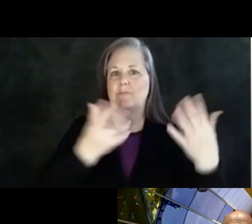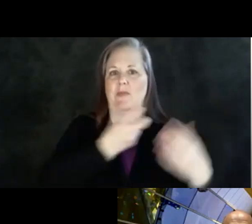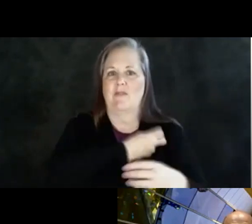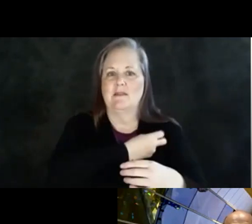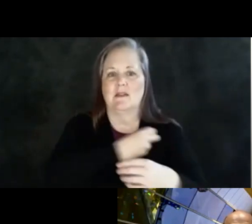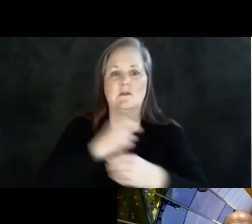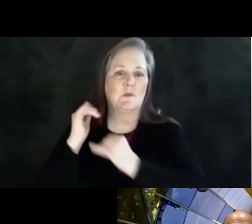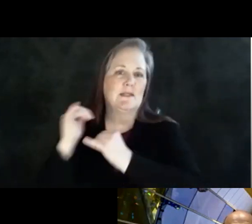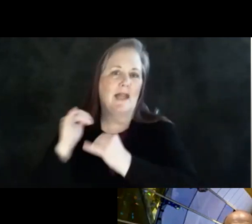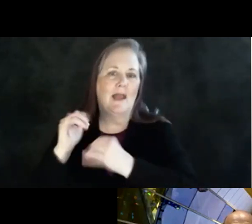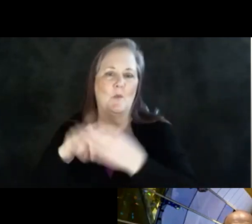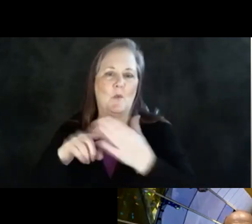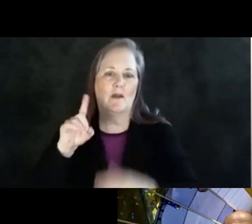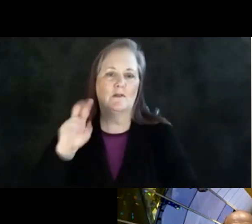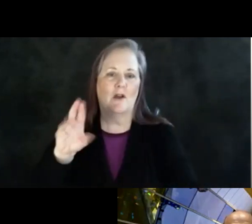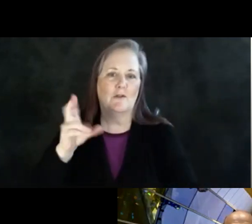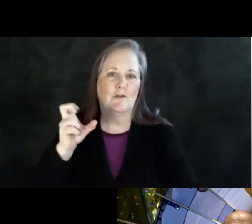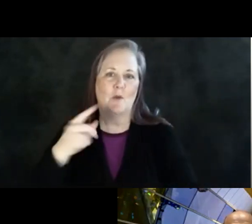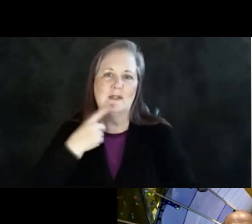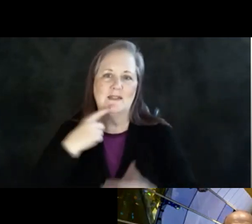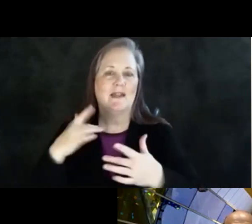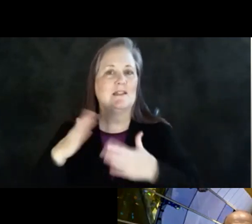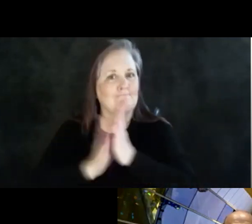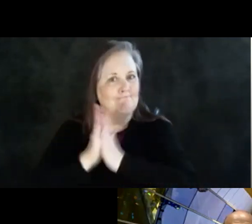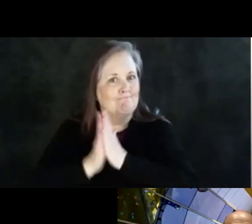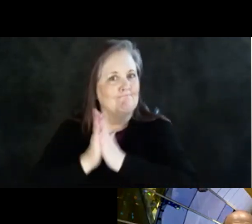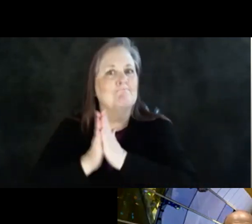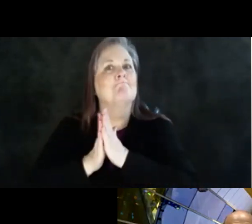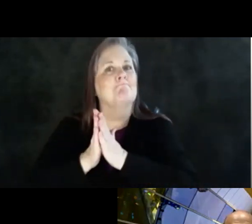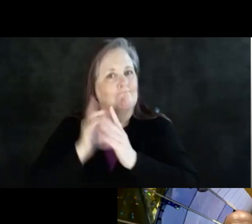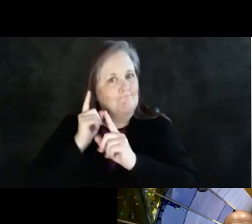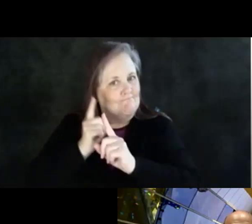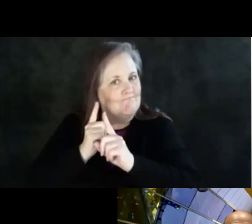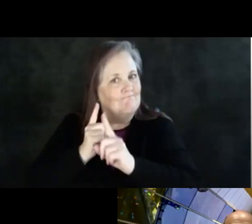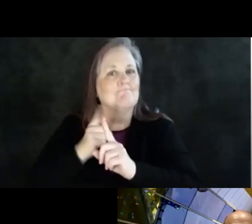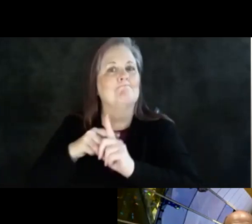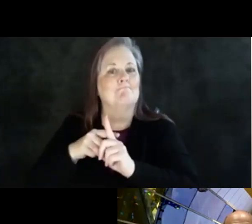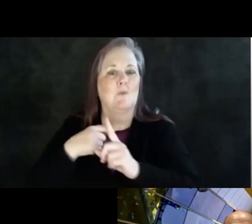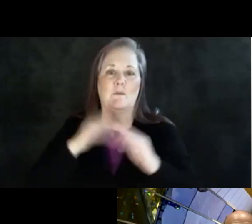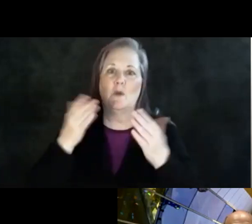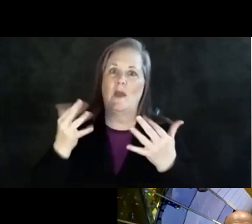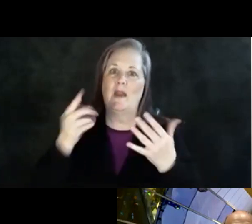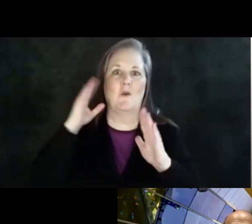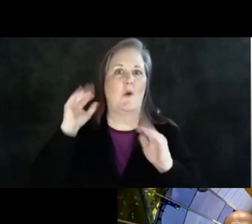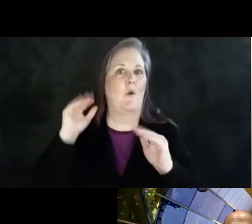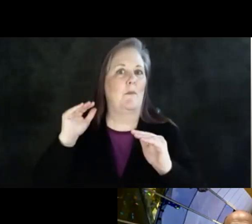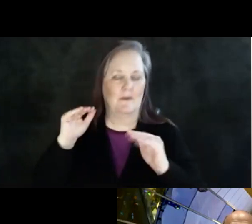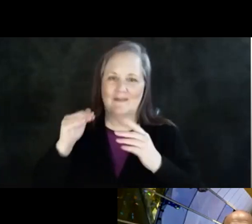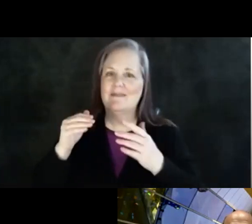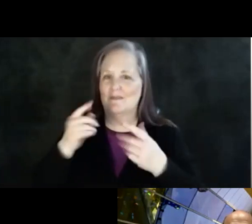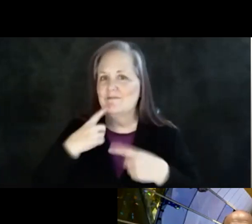Dr. Cohen's enthusiasm that this is the hope that we've been waiting for and hoping for. So